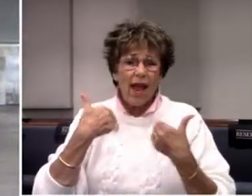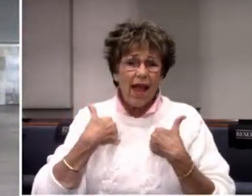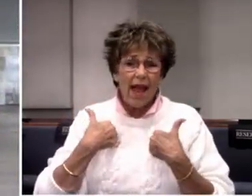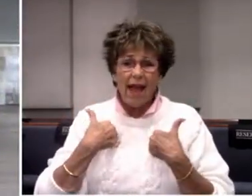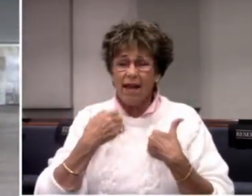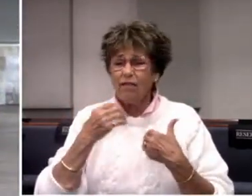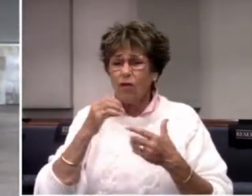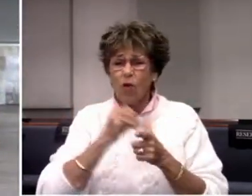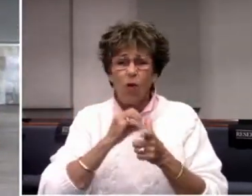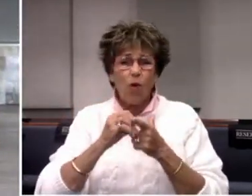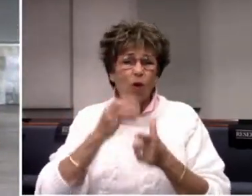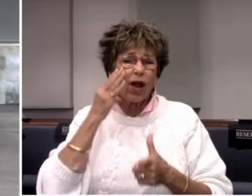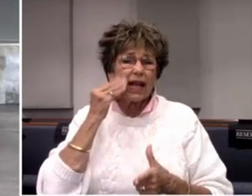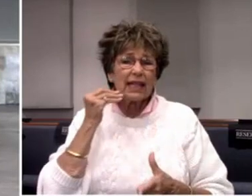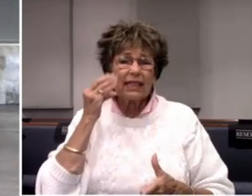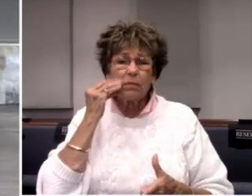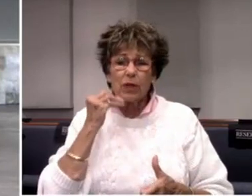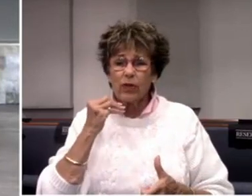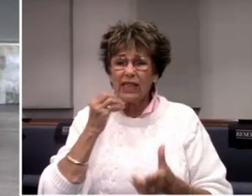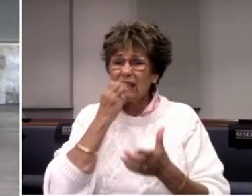you will never be mistreated.